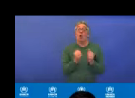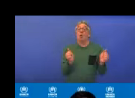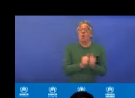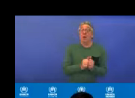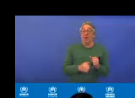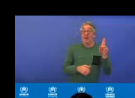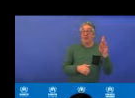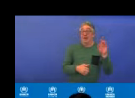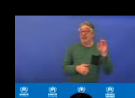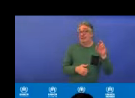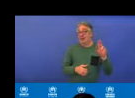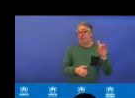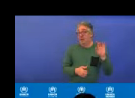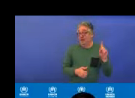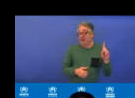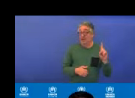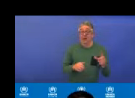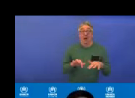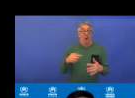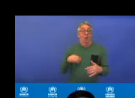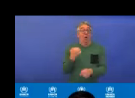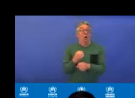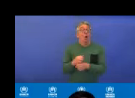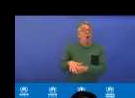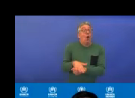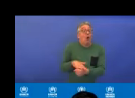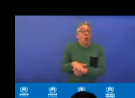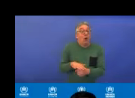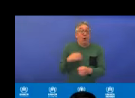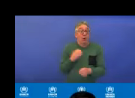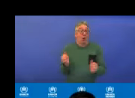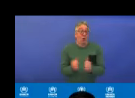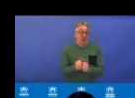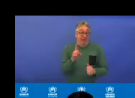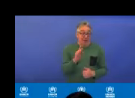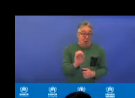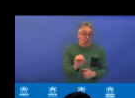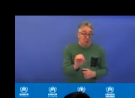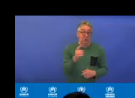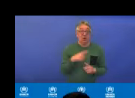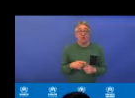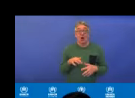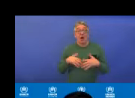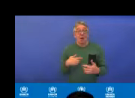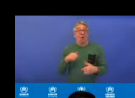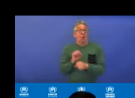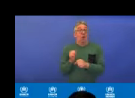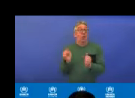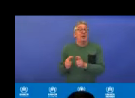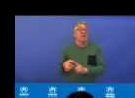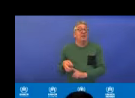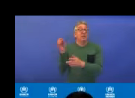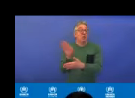for persons with disabilities on the ground, and with special rapporteurs, and the opportunities that we see there. Of